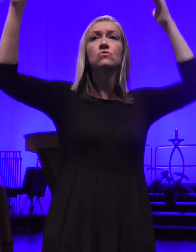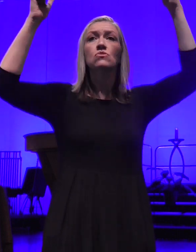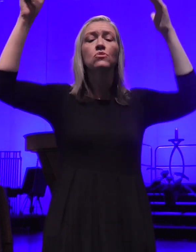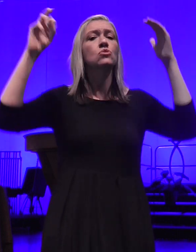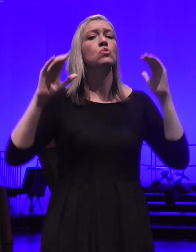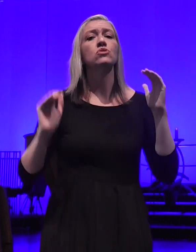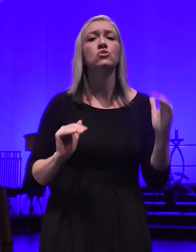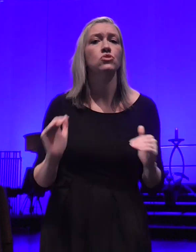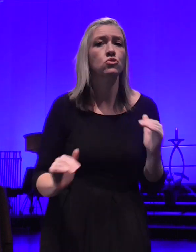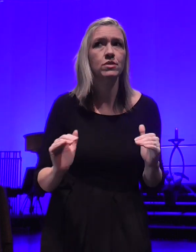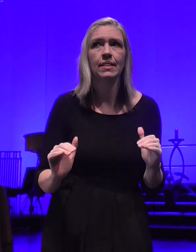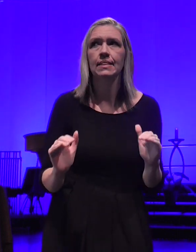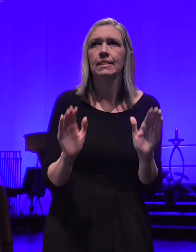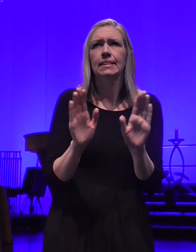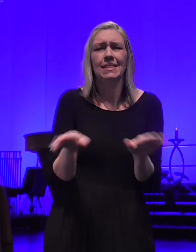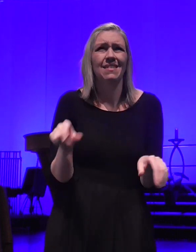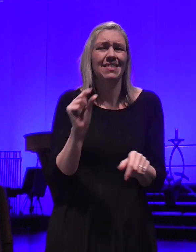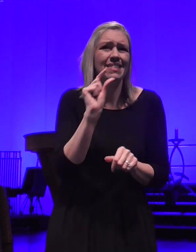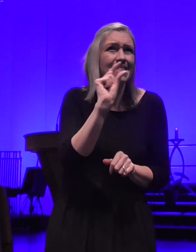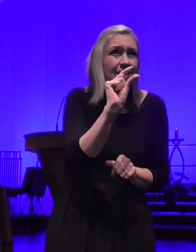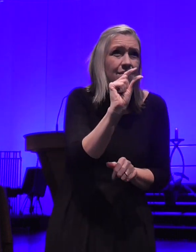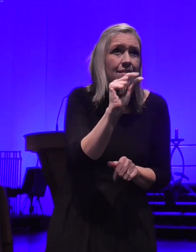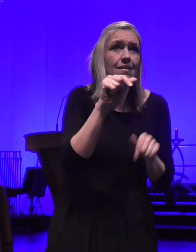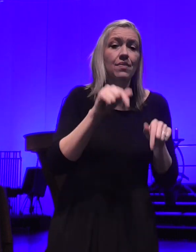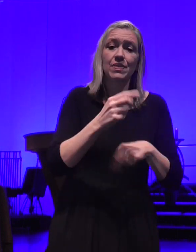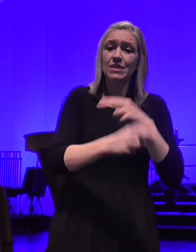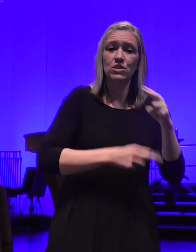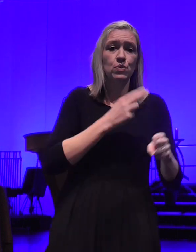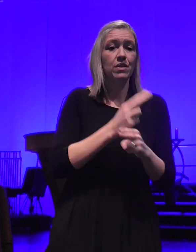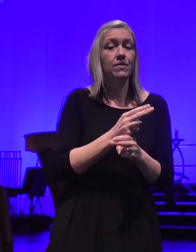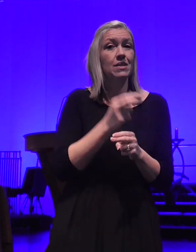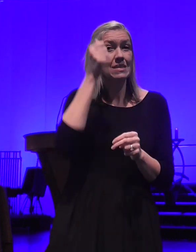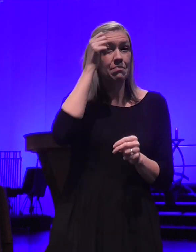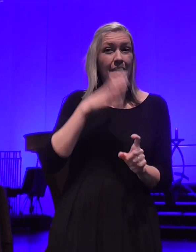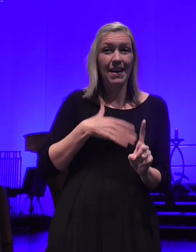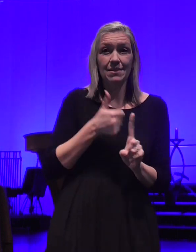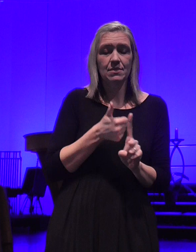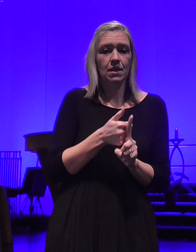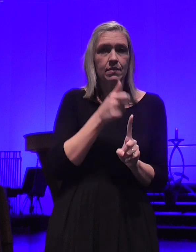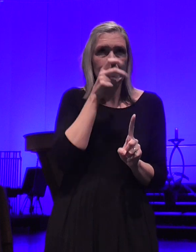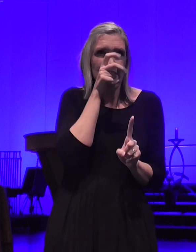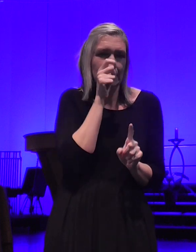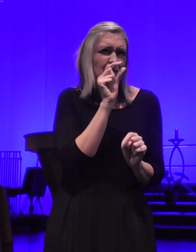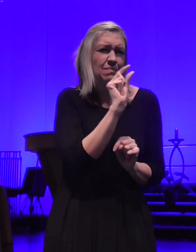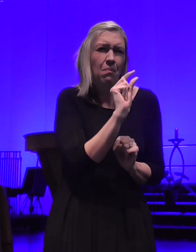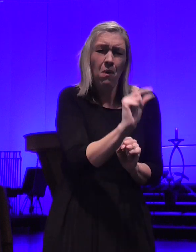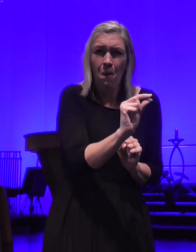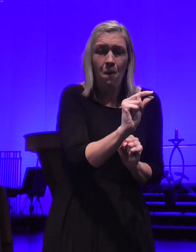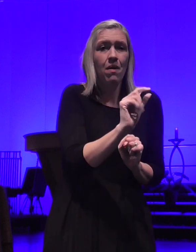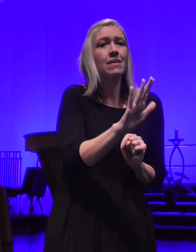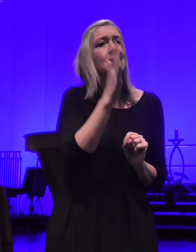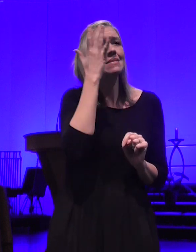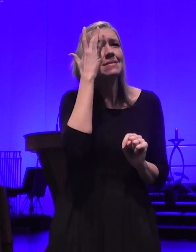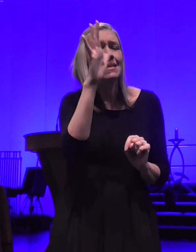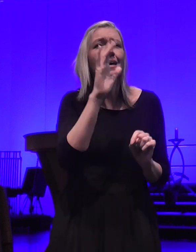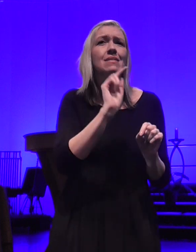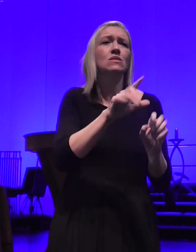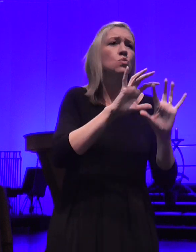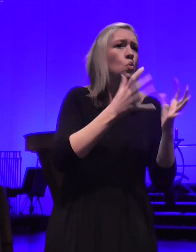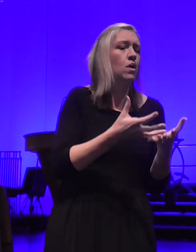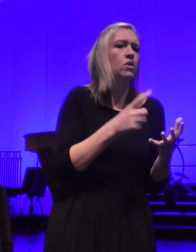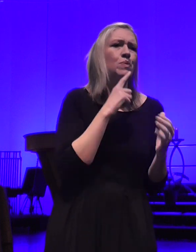little. In this great universe of ours, man is a mere insect, an ant in his intellect as compared with the boundless world about